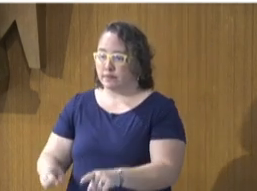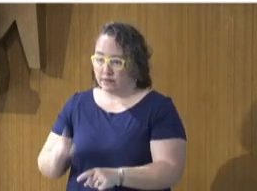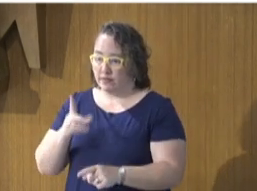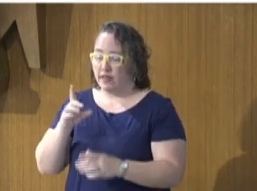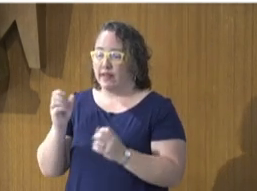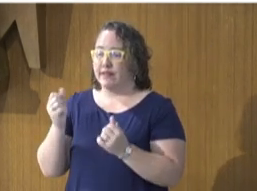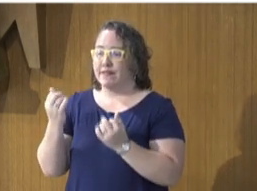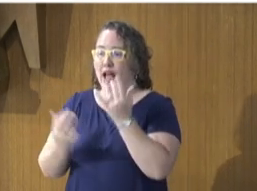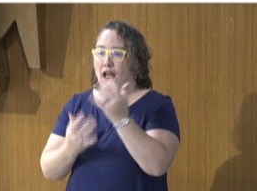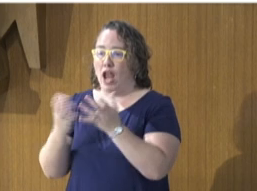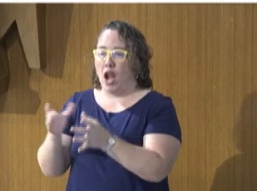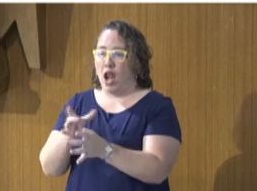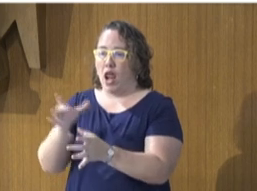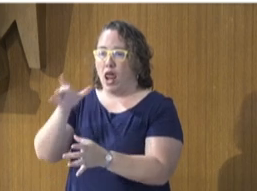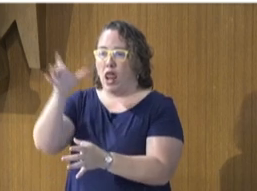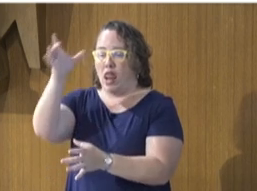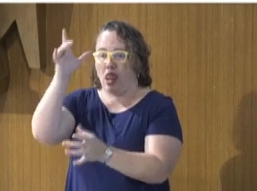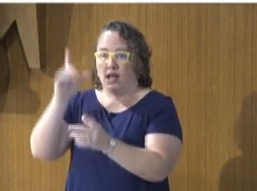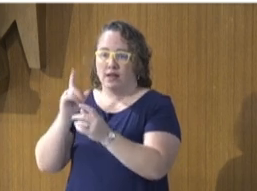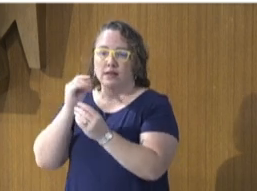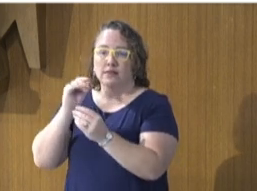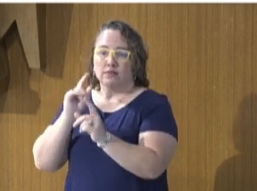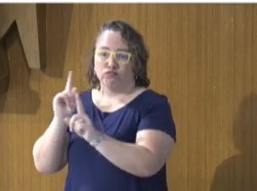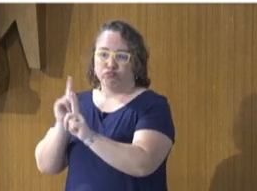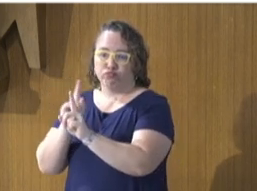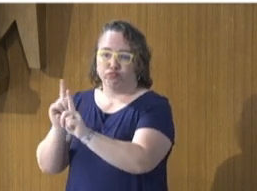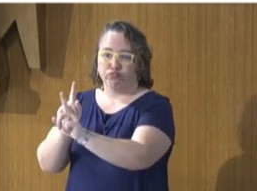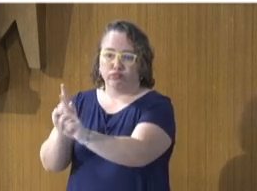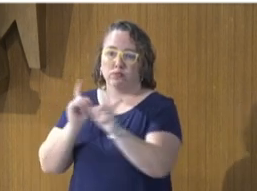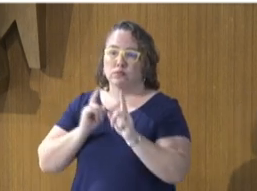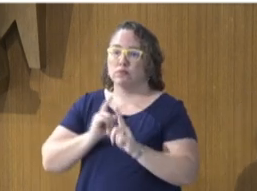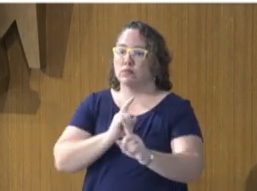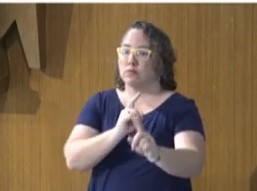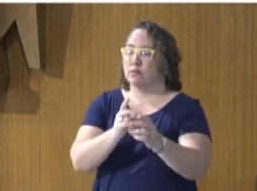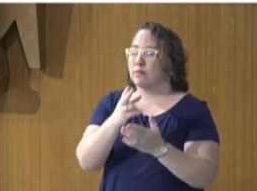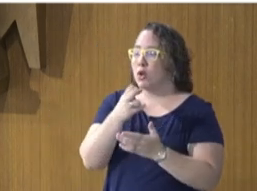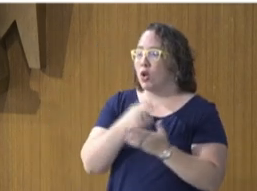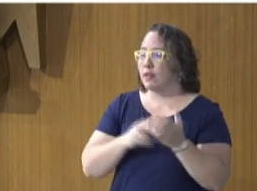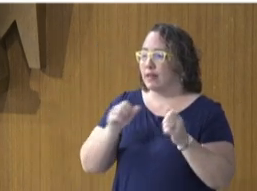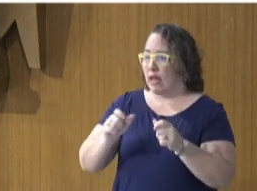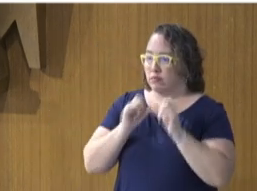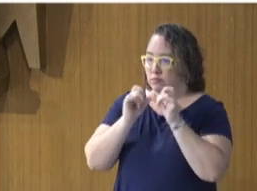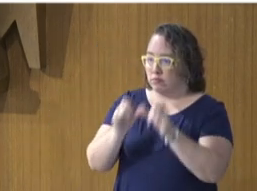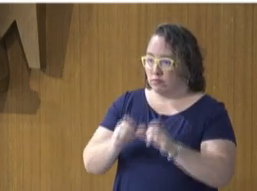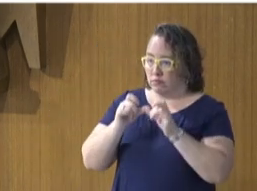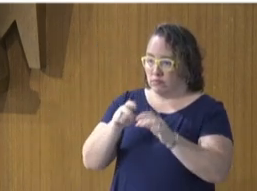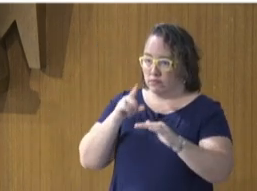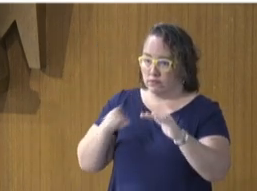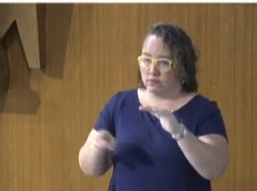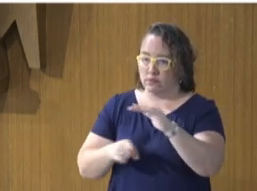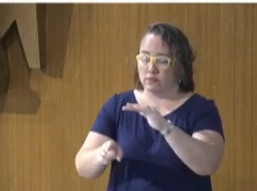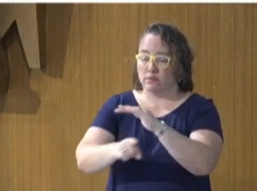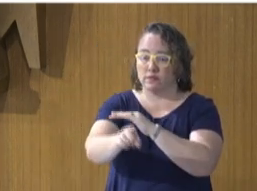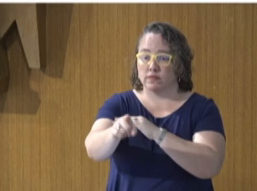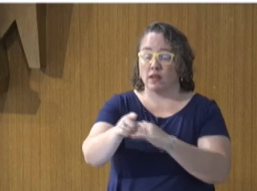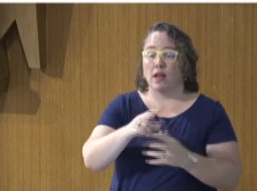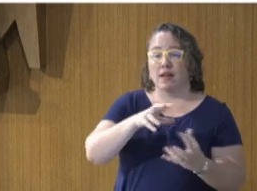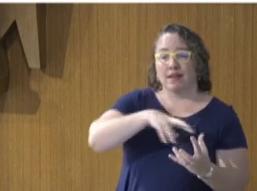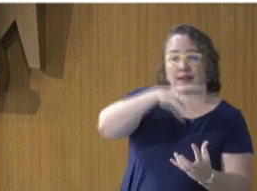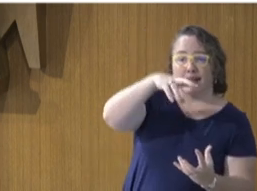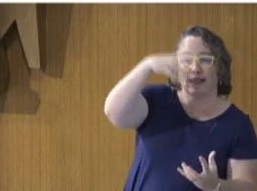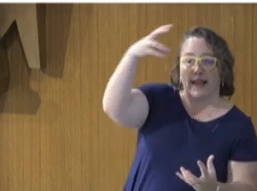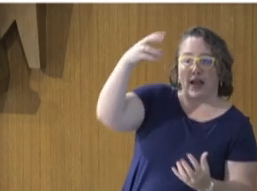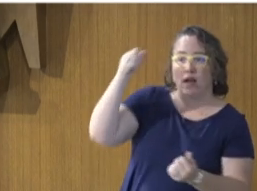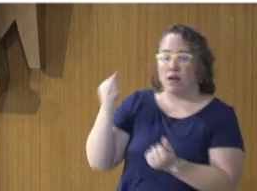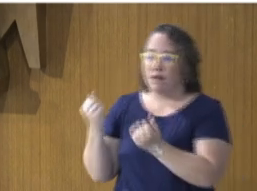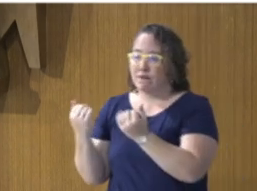to give them light so that they might travel by day and by night. Neither the pillar of cloud by day